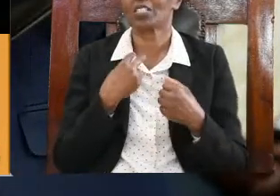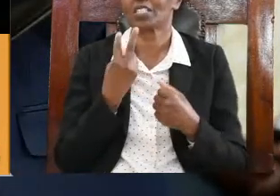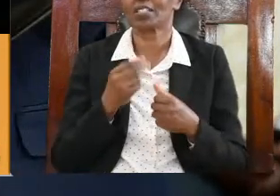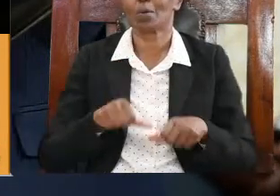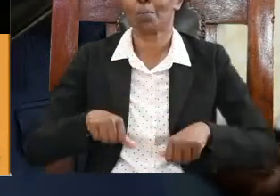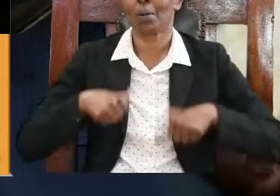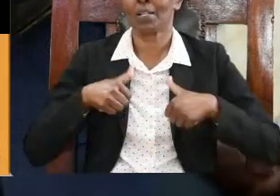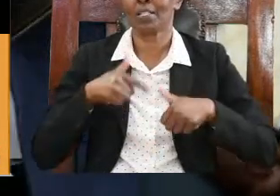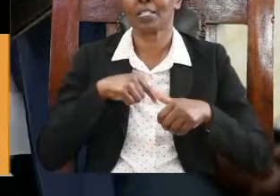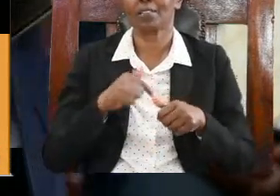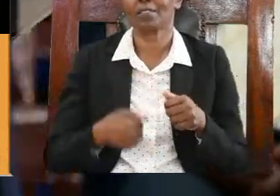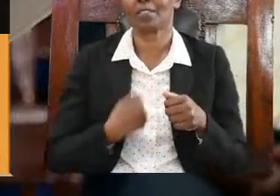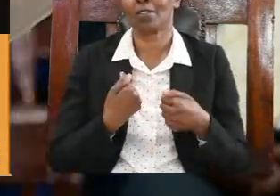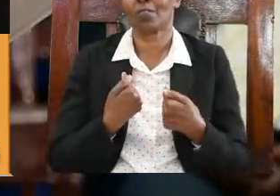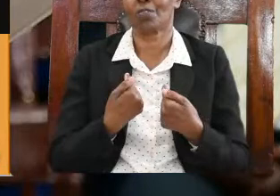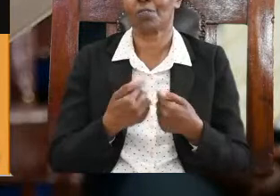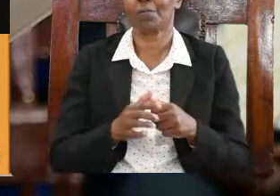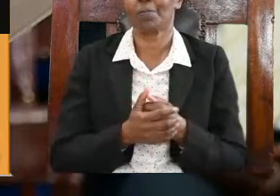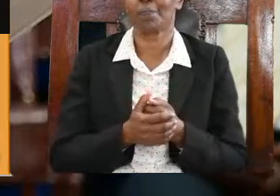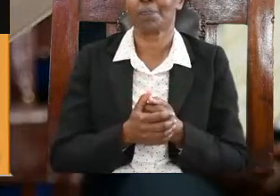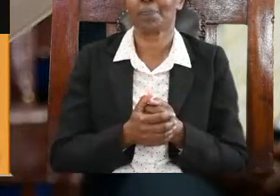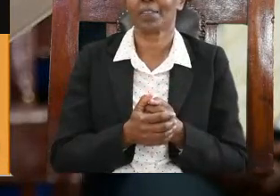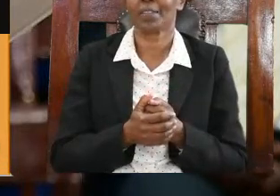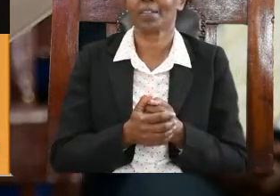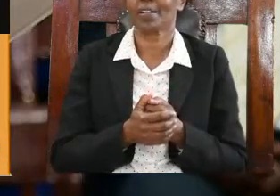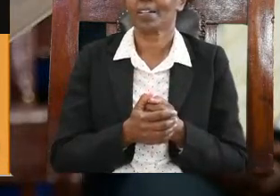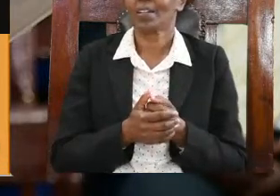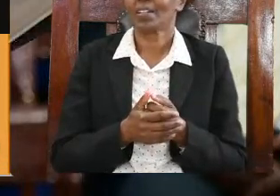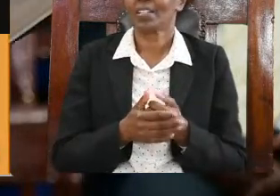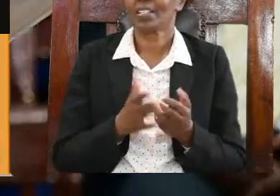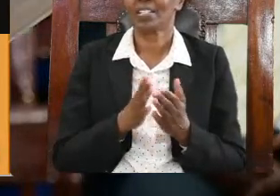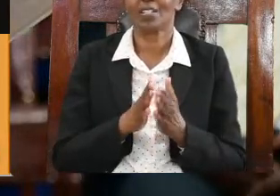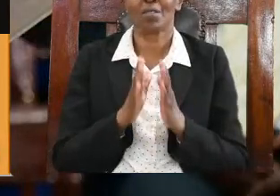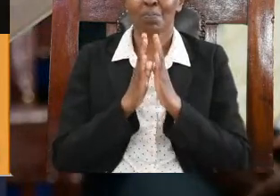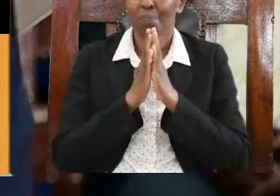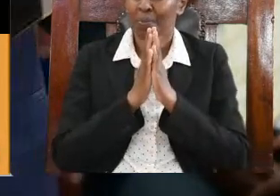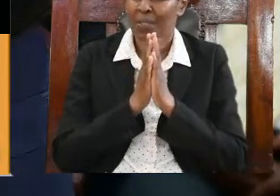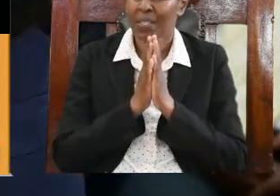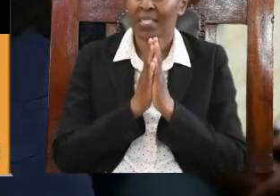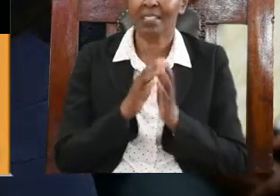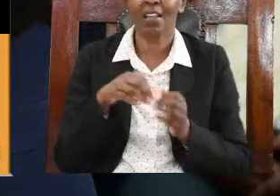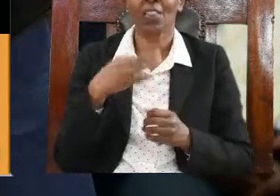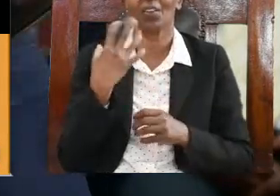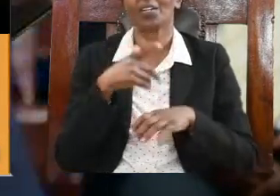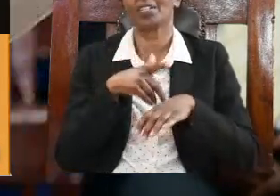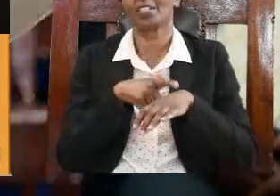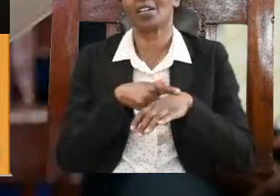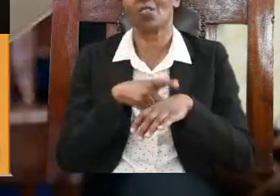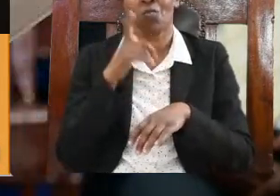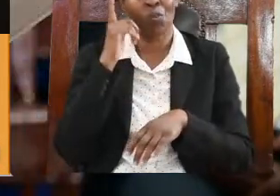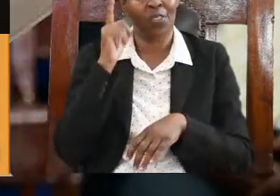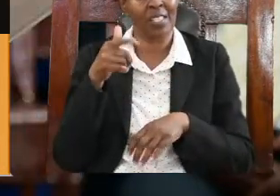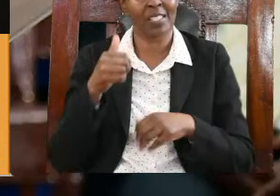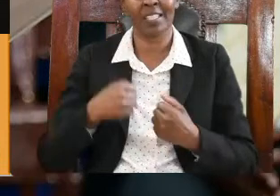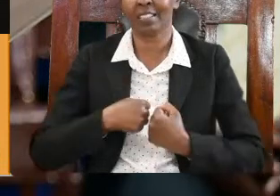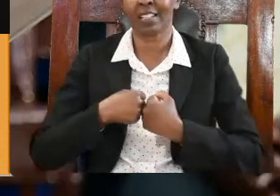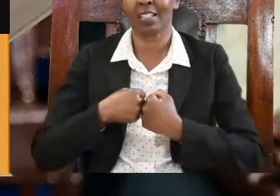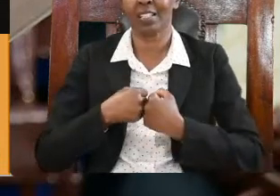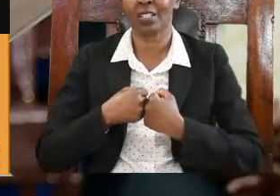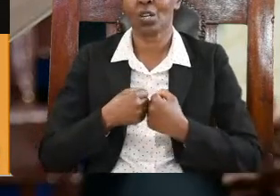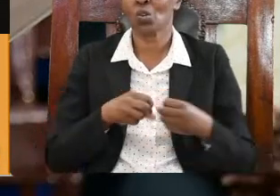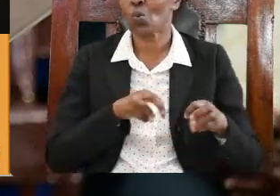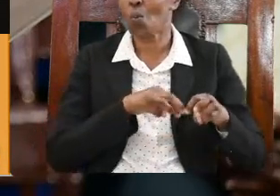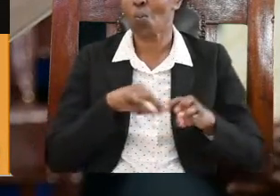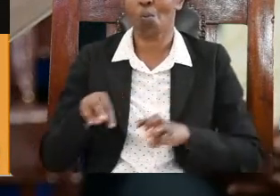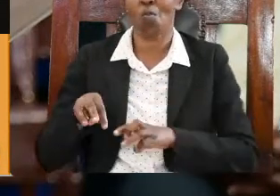Lord. And you see, we are told that he prayed 3 times for the thorn to be removed. I